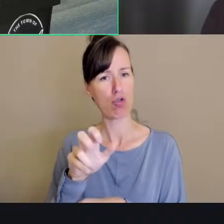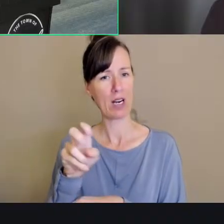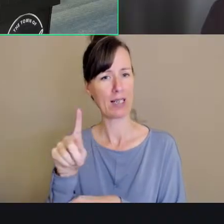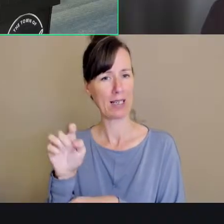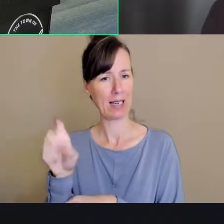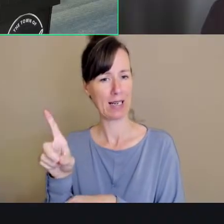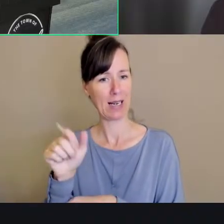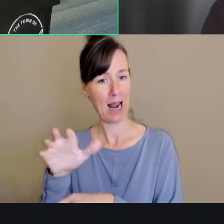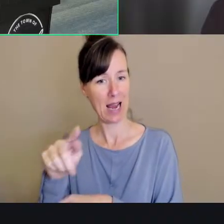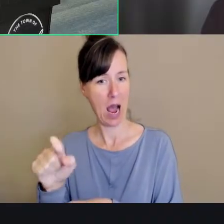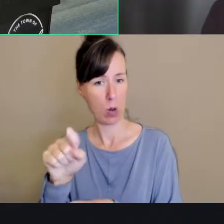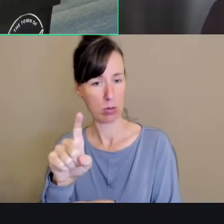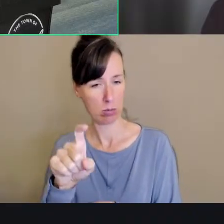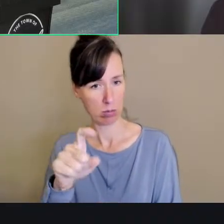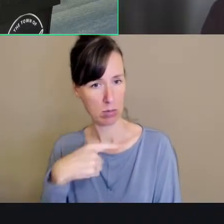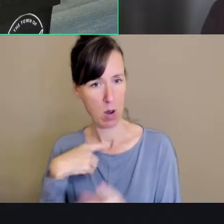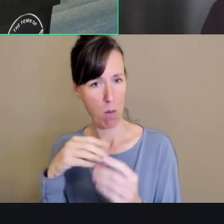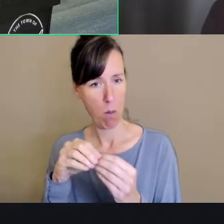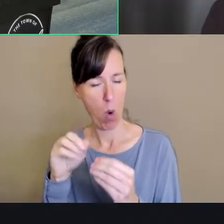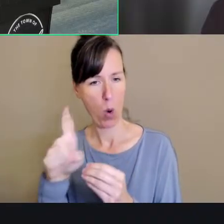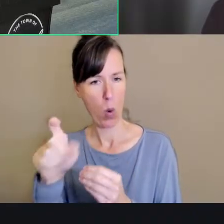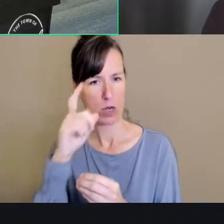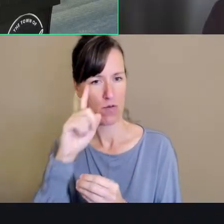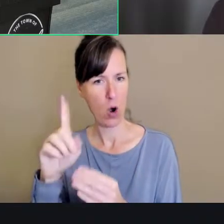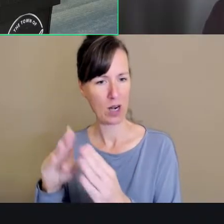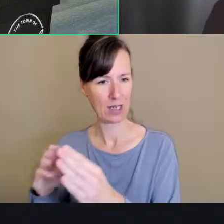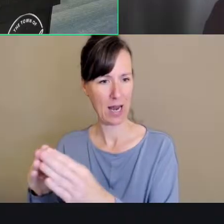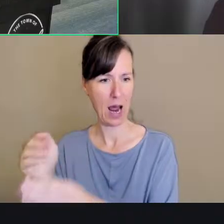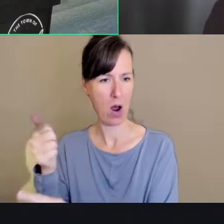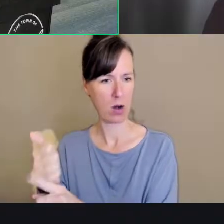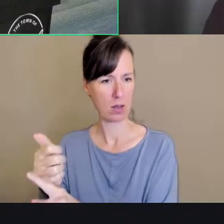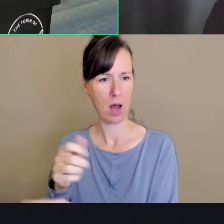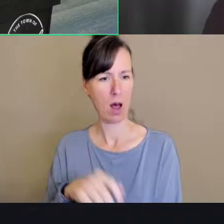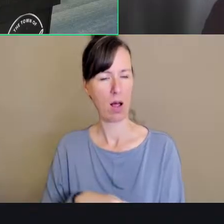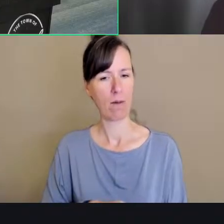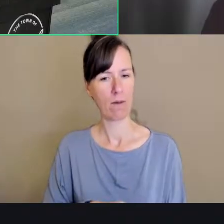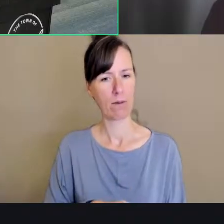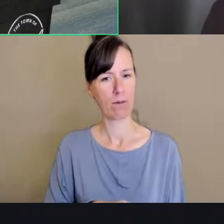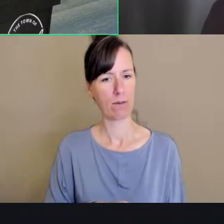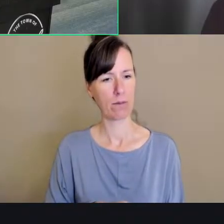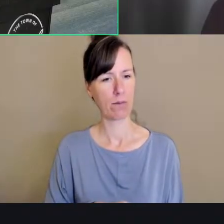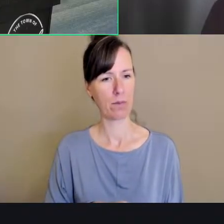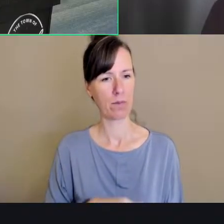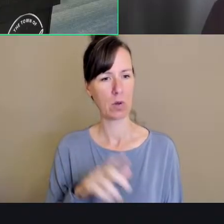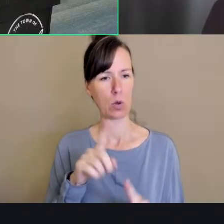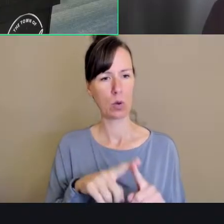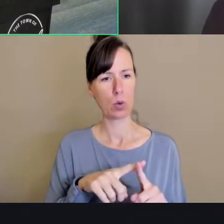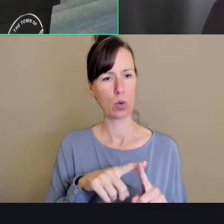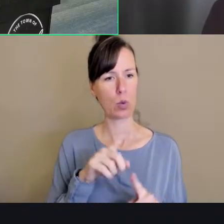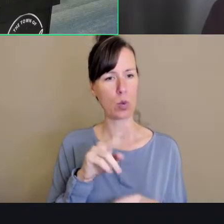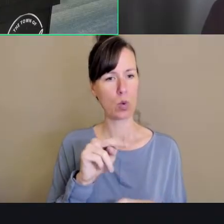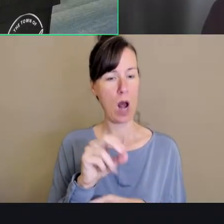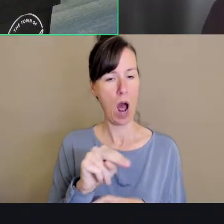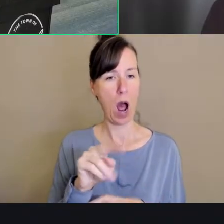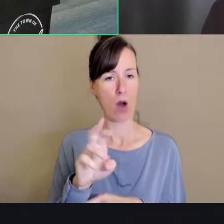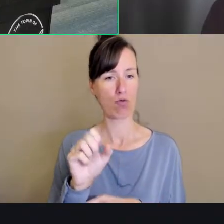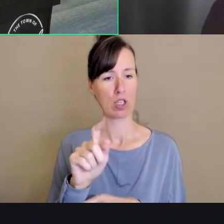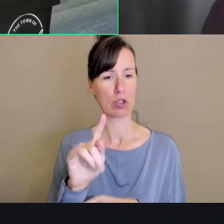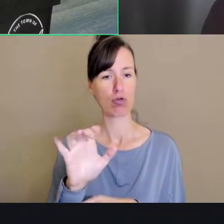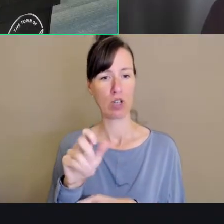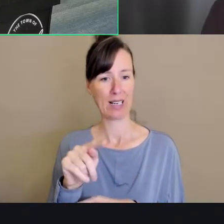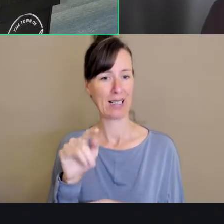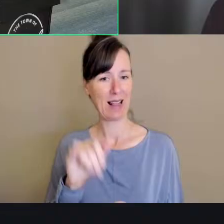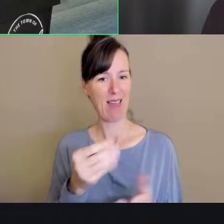That money was reserved for that, the 30-year and the Keller project, this building and utilities and all. And I